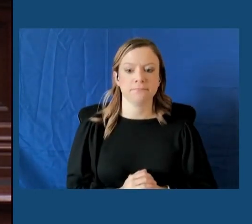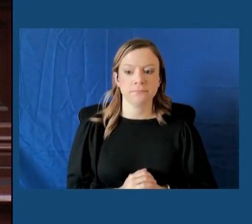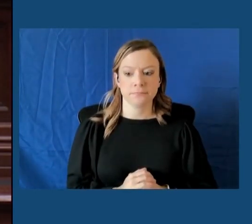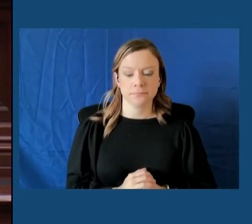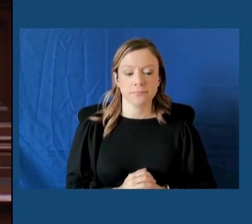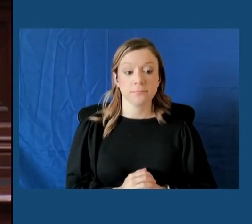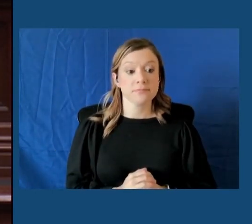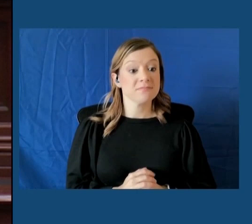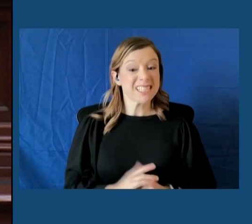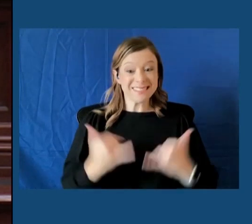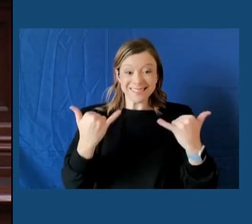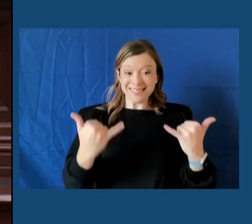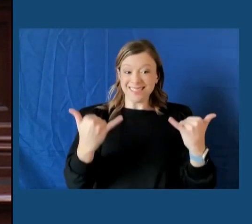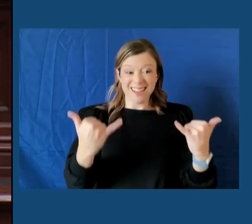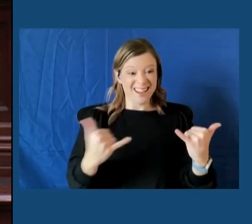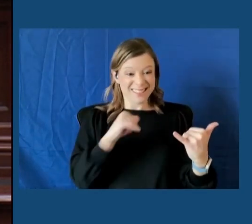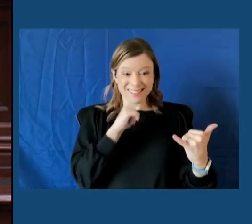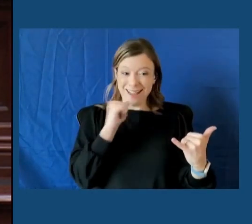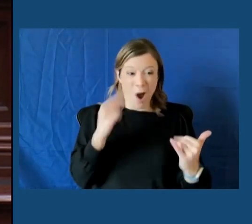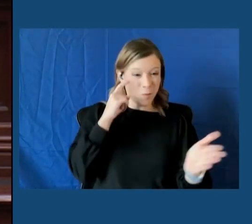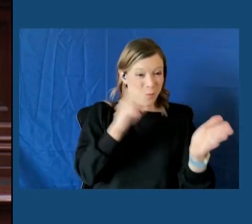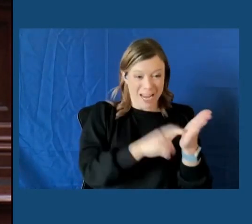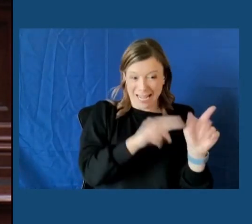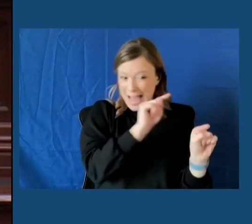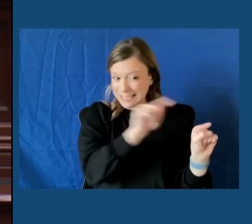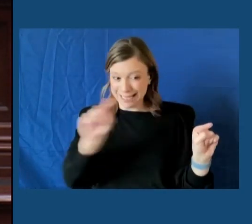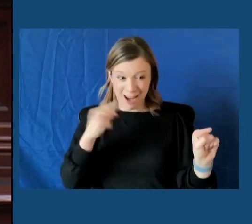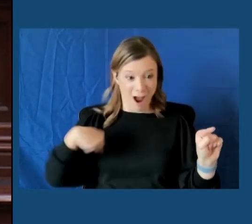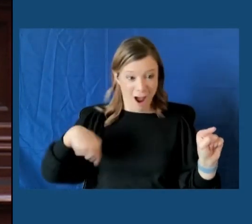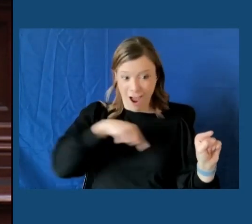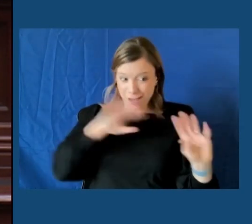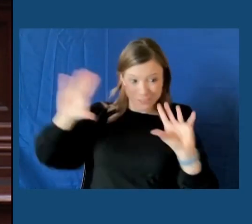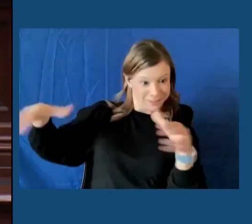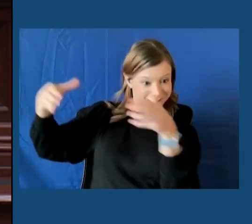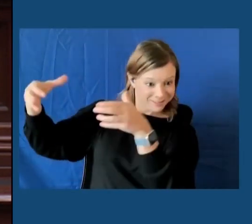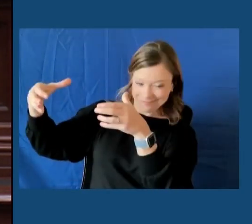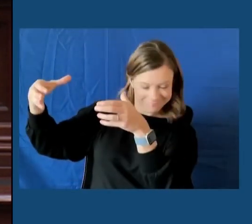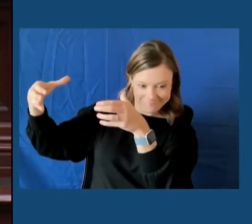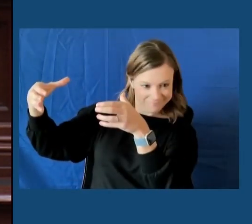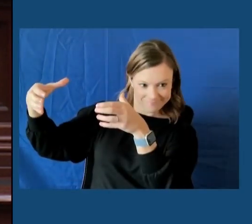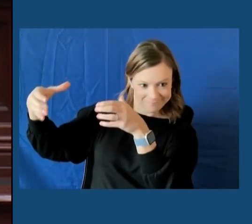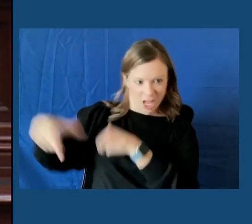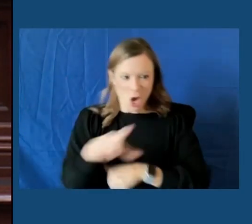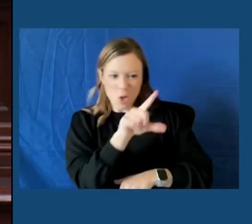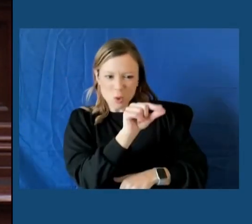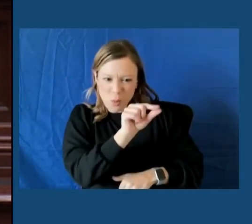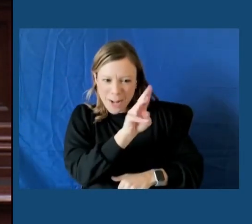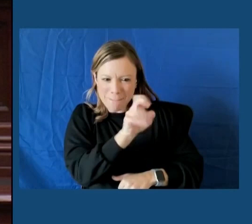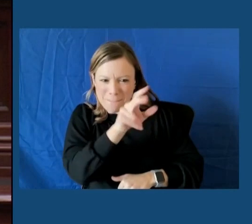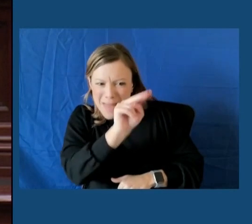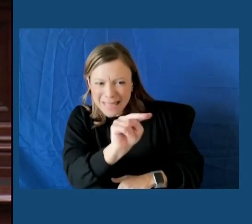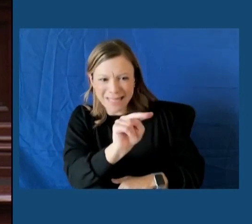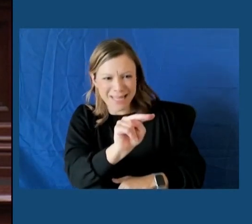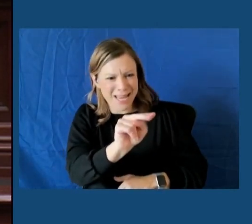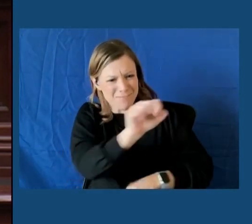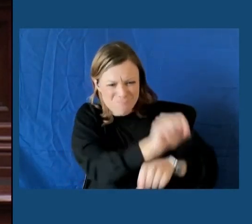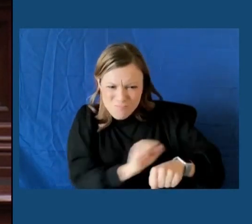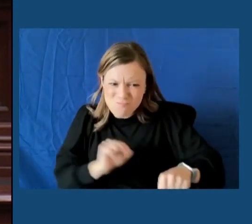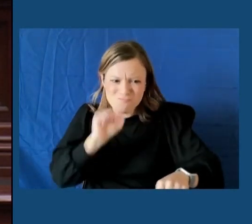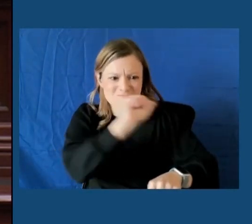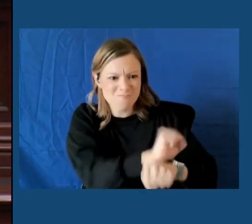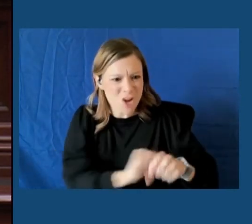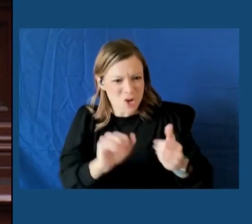But today is not about us. It's about the 20 million hardworking New Yorkers we are privileged